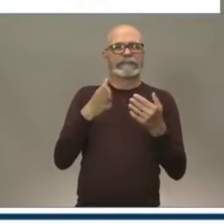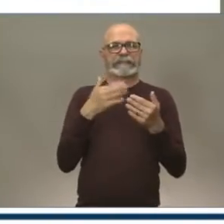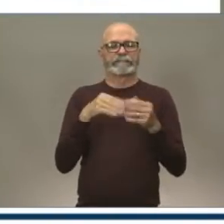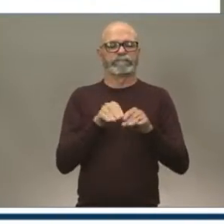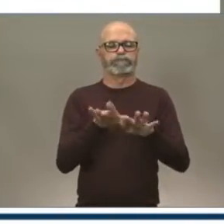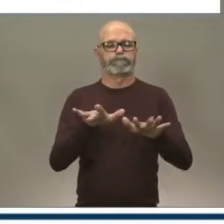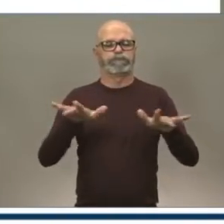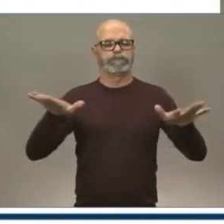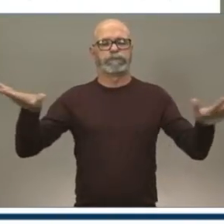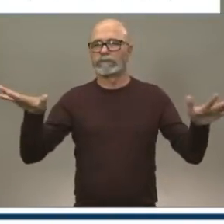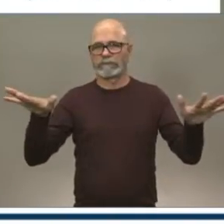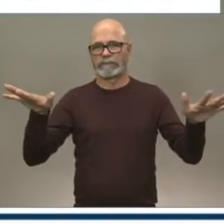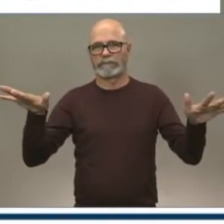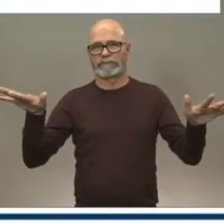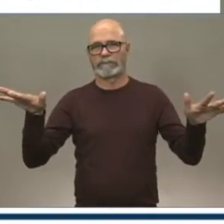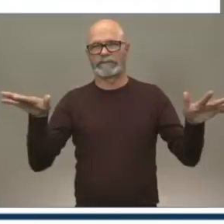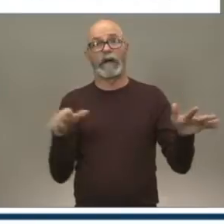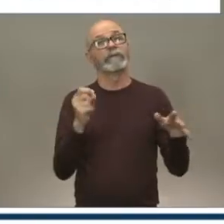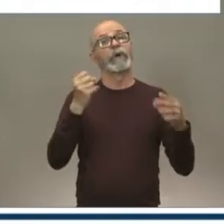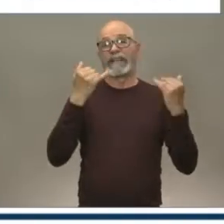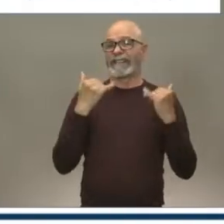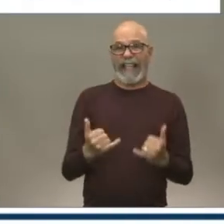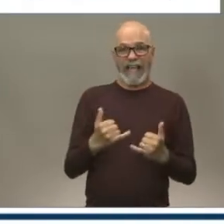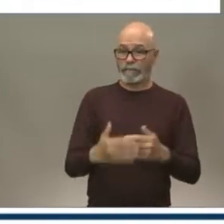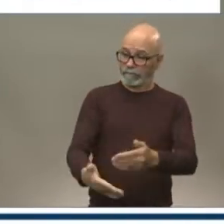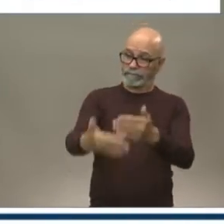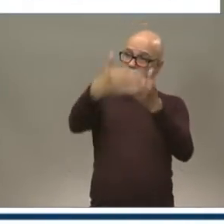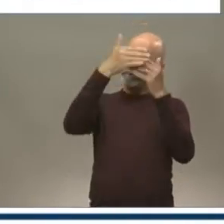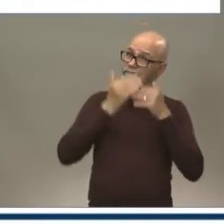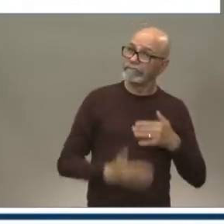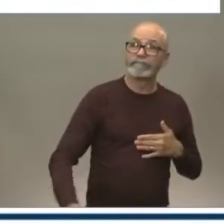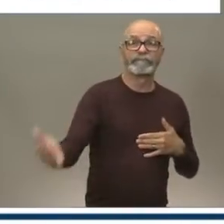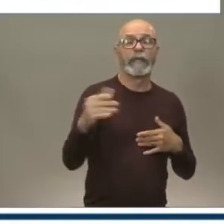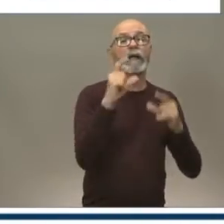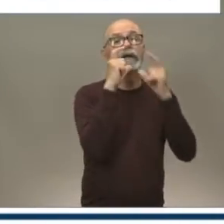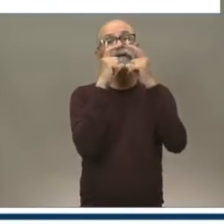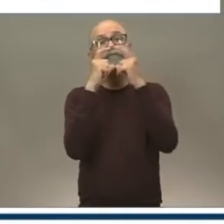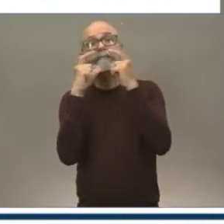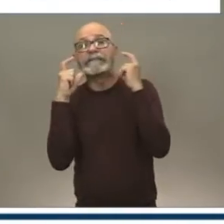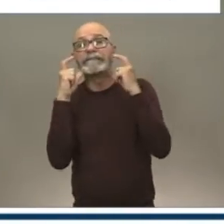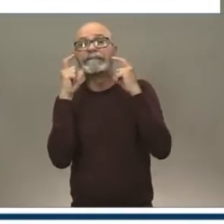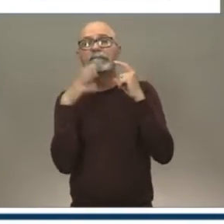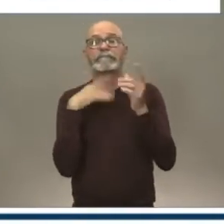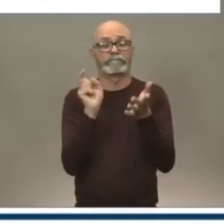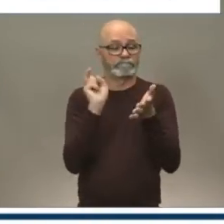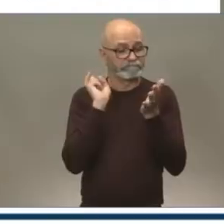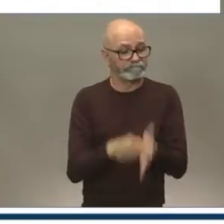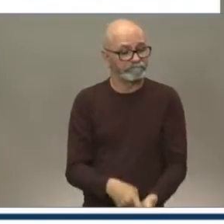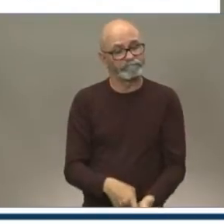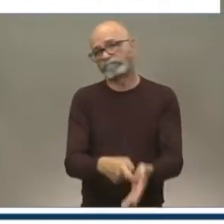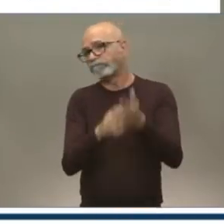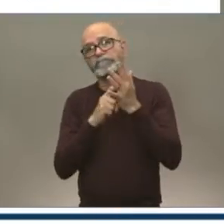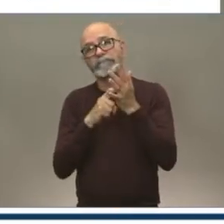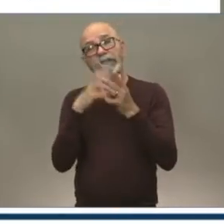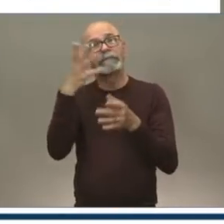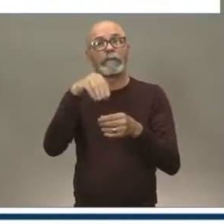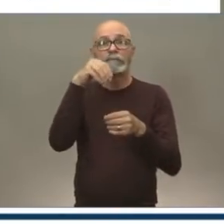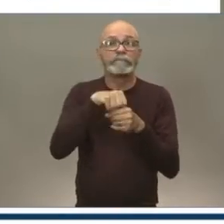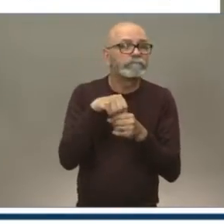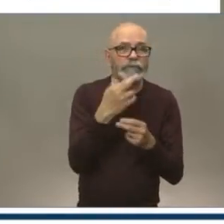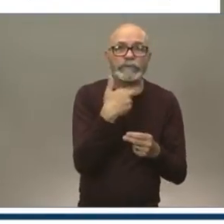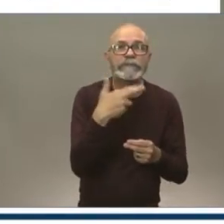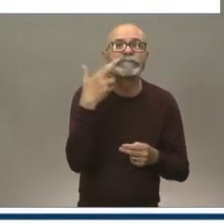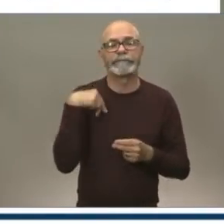another. Effective immediately, masks are now required when you're in a restaurant